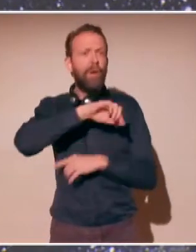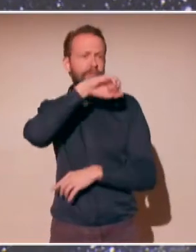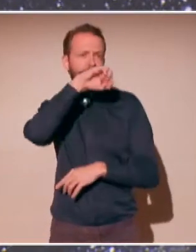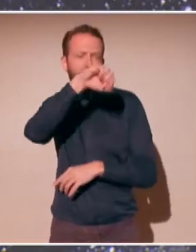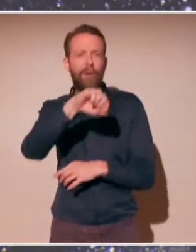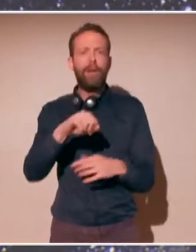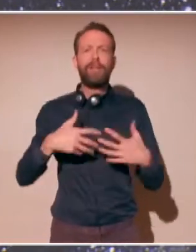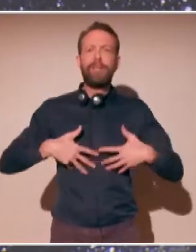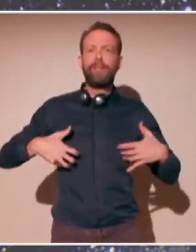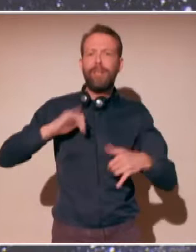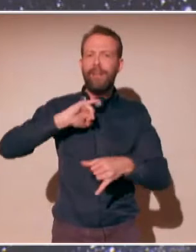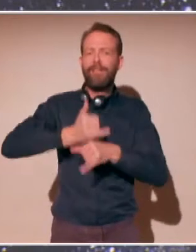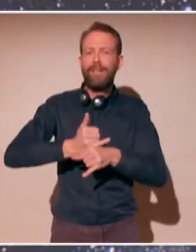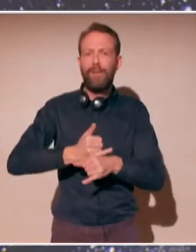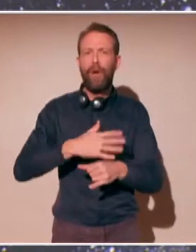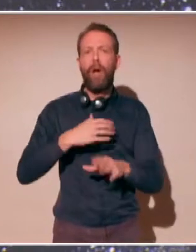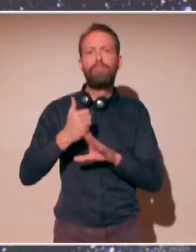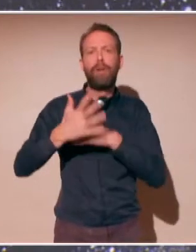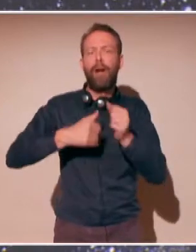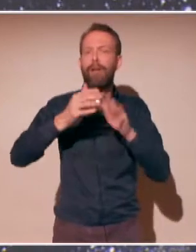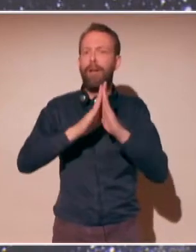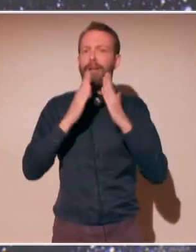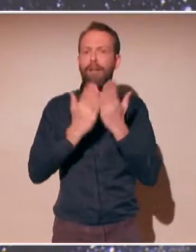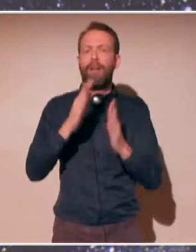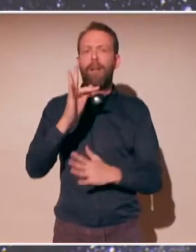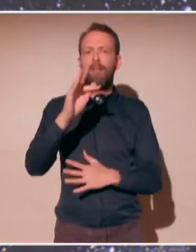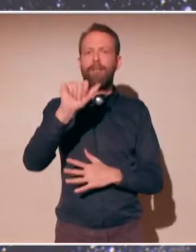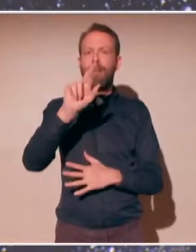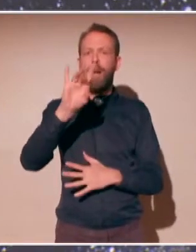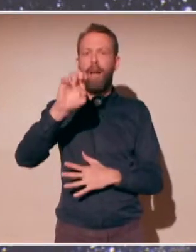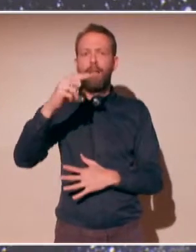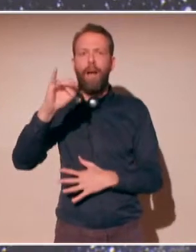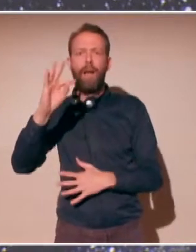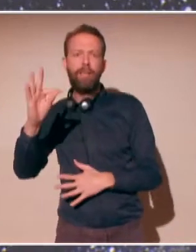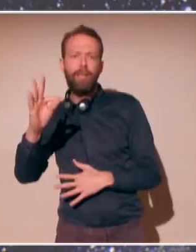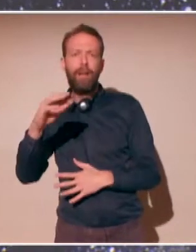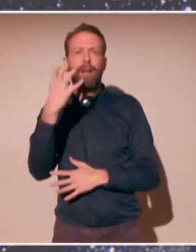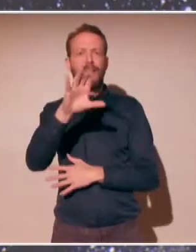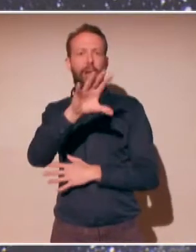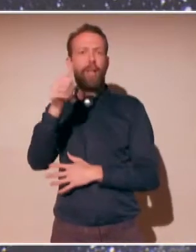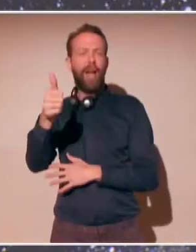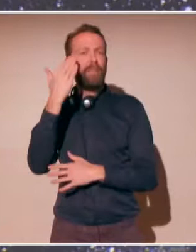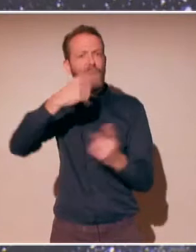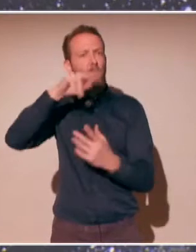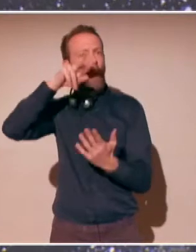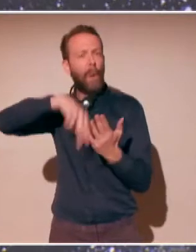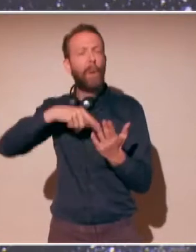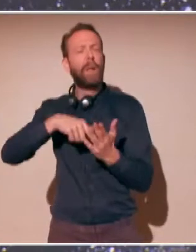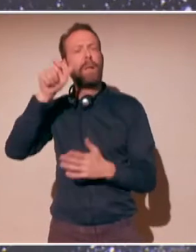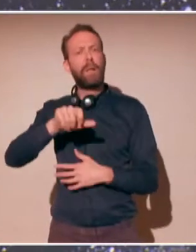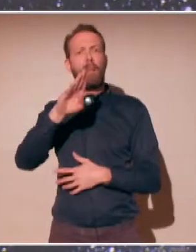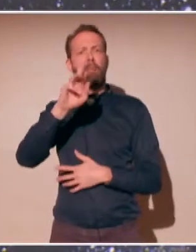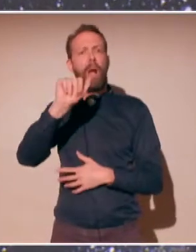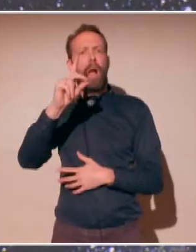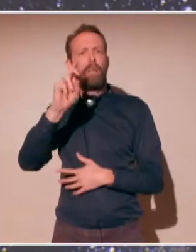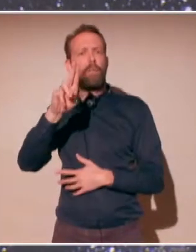people like me who are really passionate about sci-fi remember the book titled